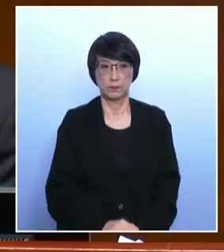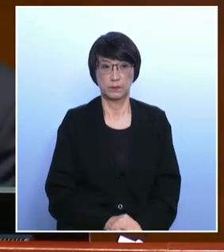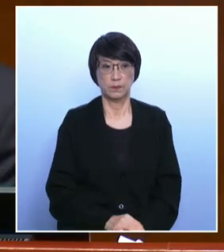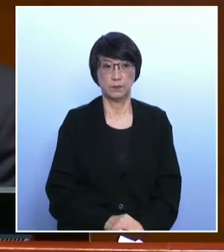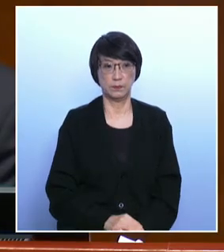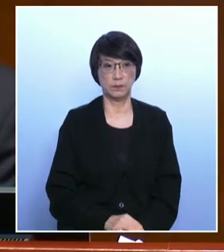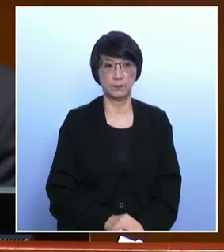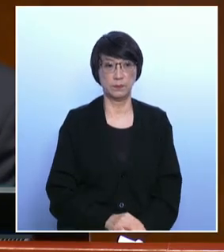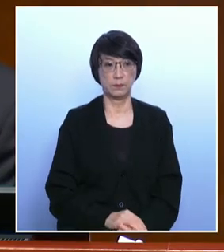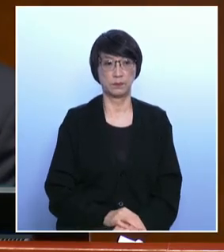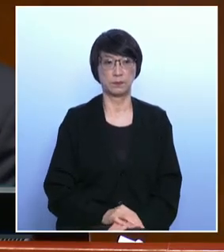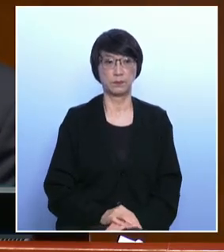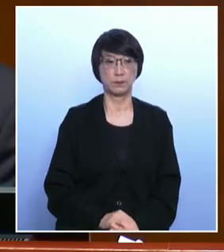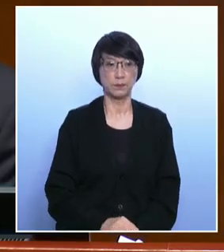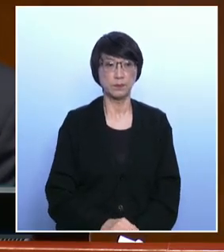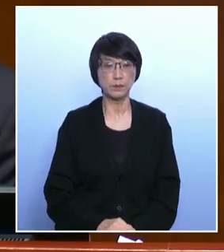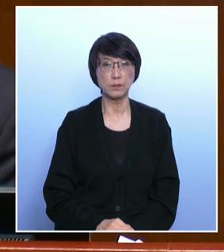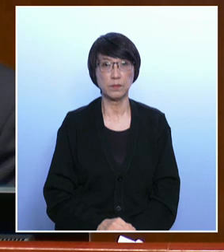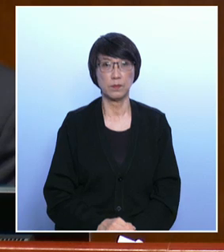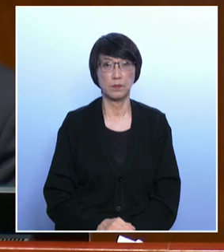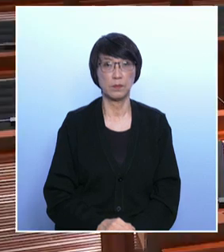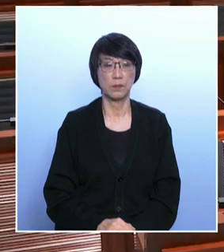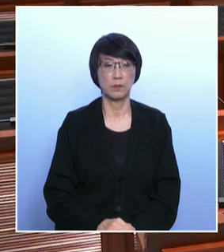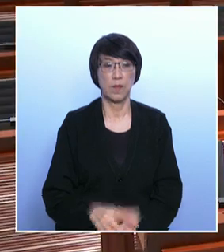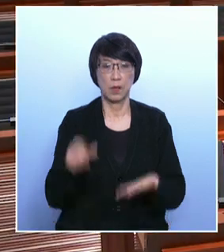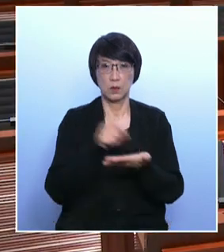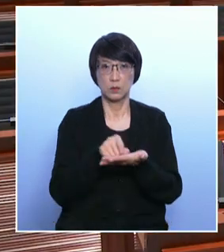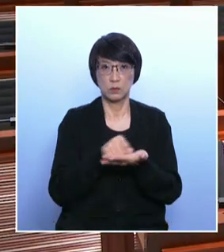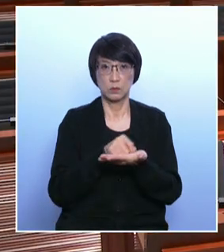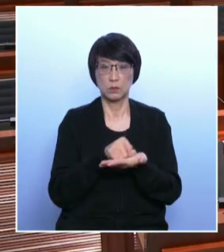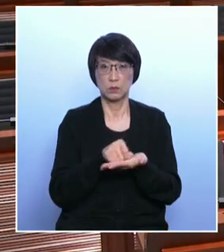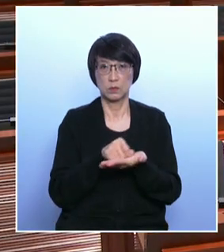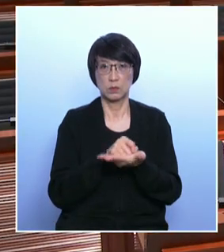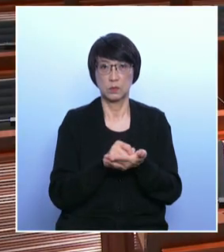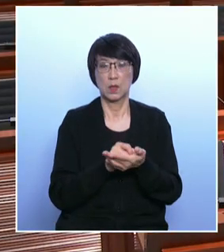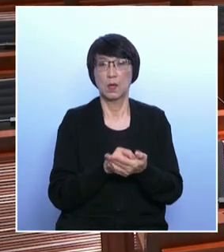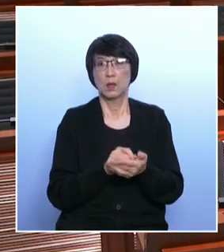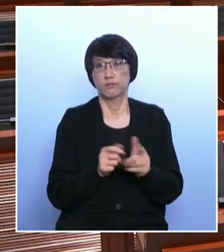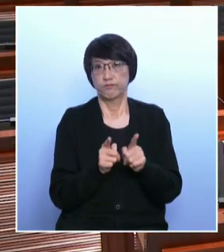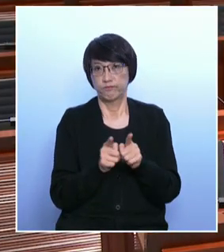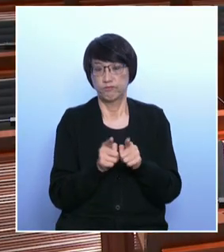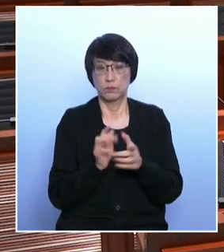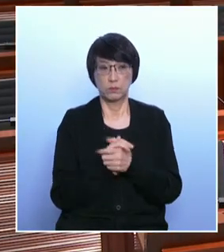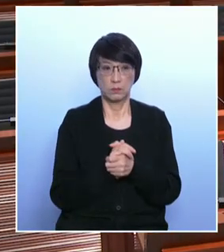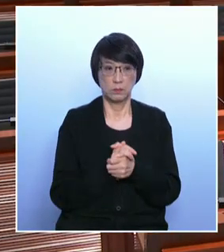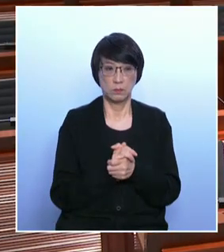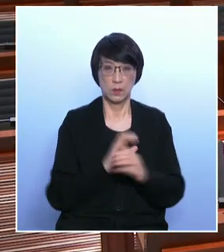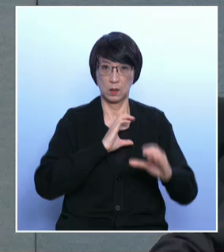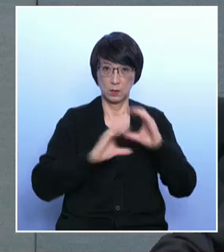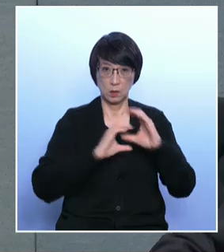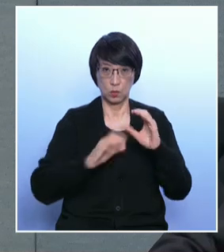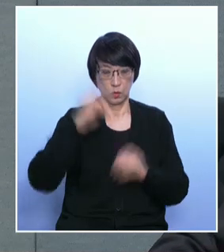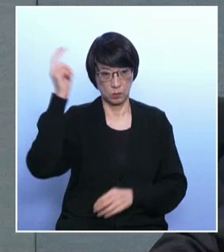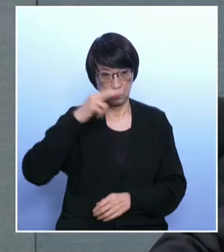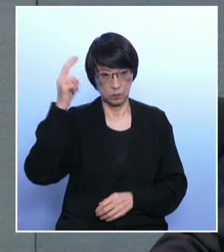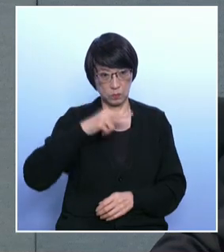area. Regarding whether Hong Kong U can pay for this project, I will defer to the Hong Kong U representative. Thank